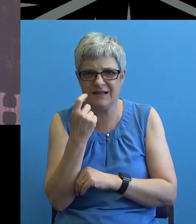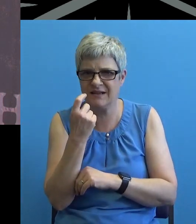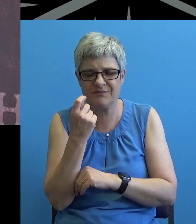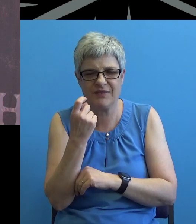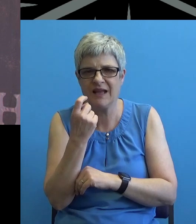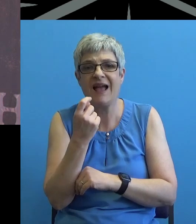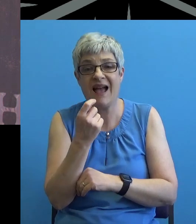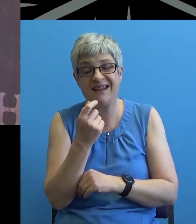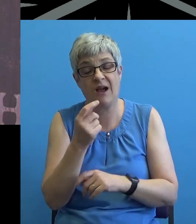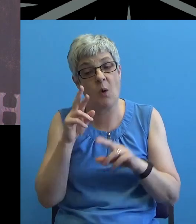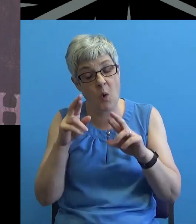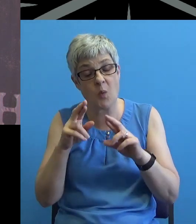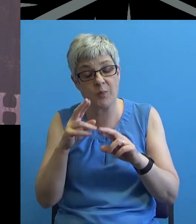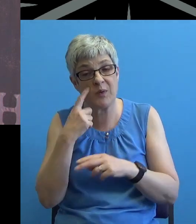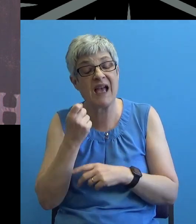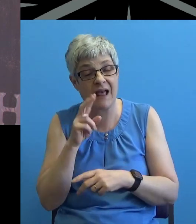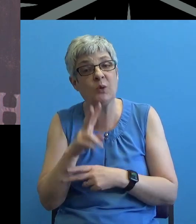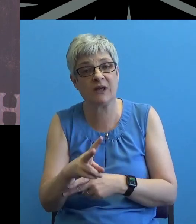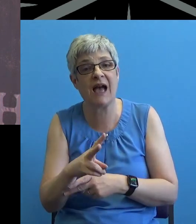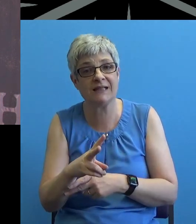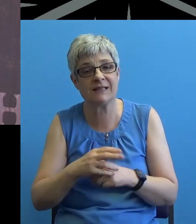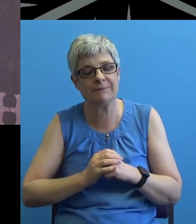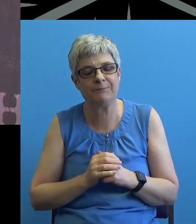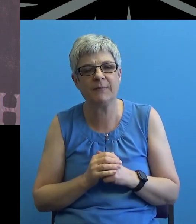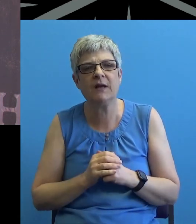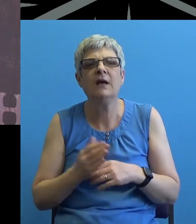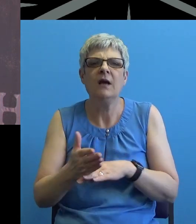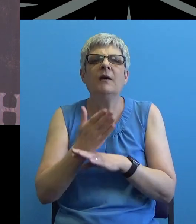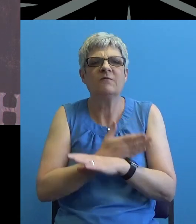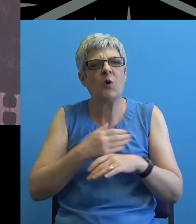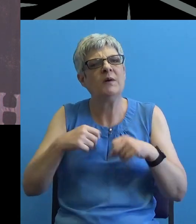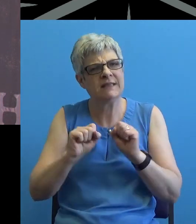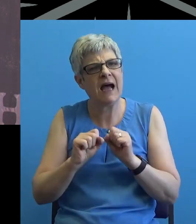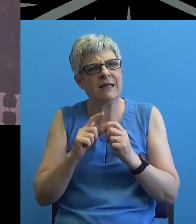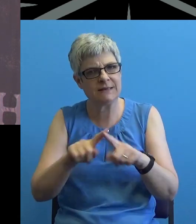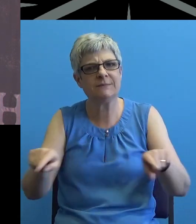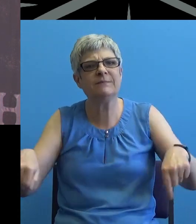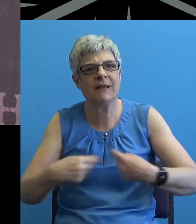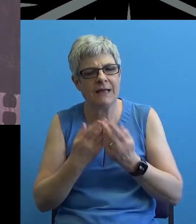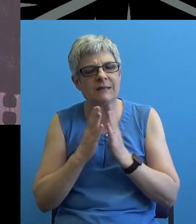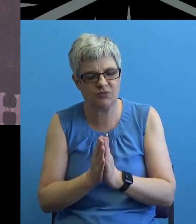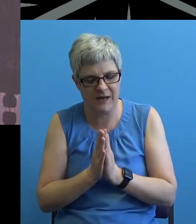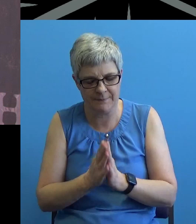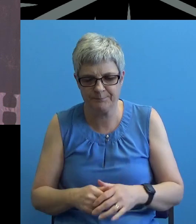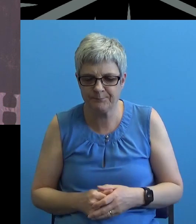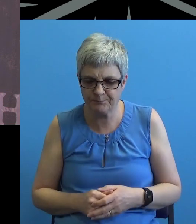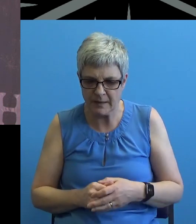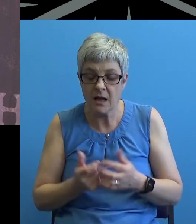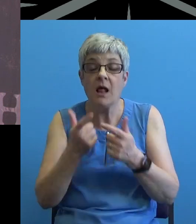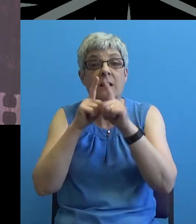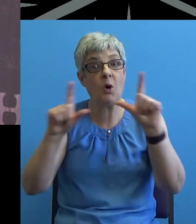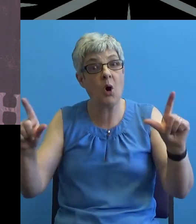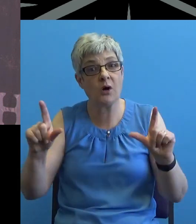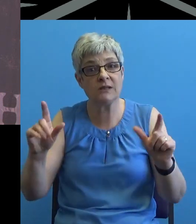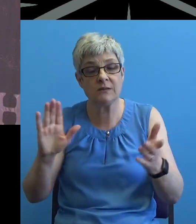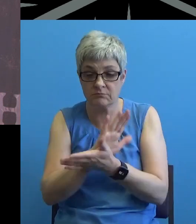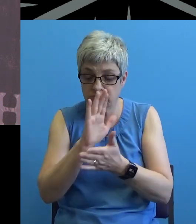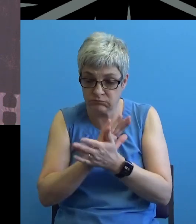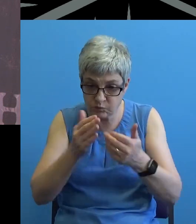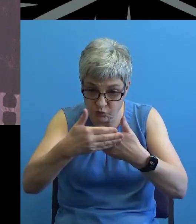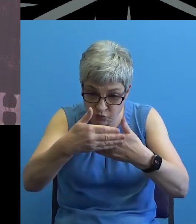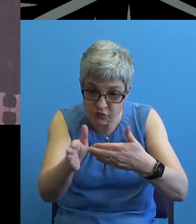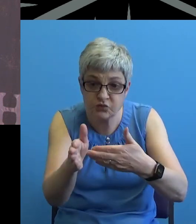them. But before we begin, let's pray. Lord, as we come with great joy to the gates of